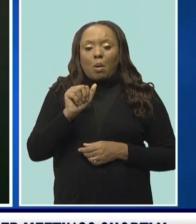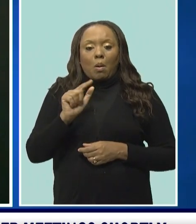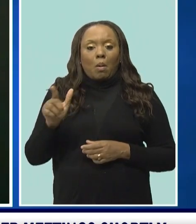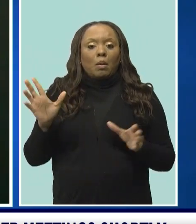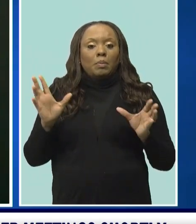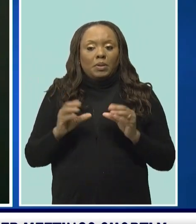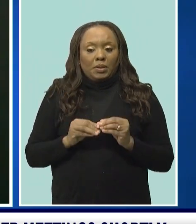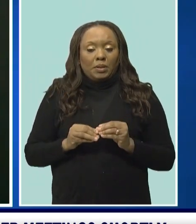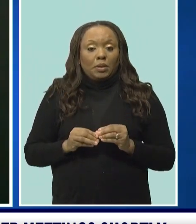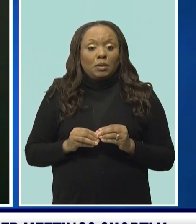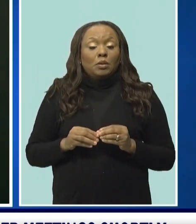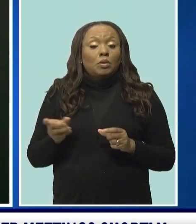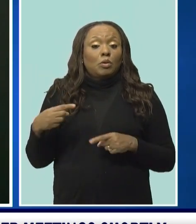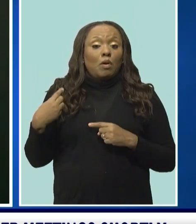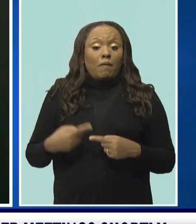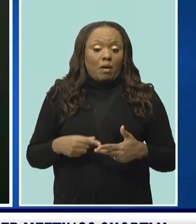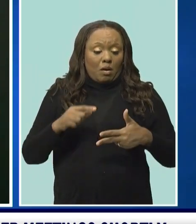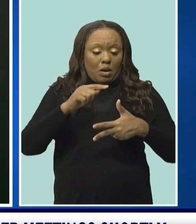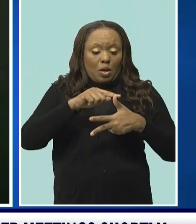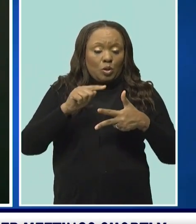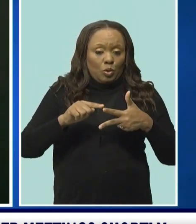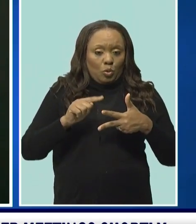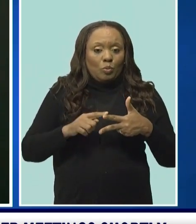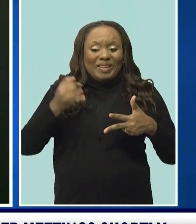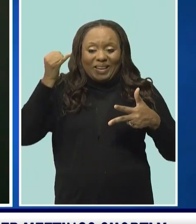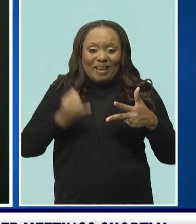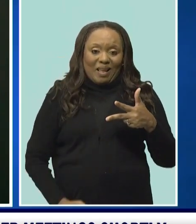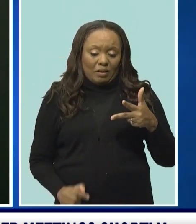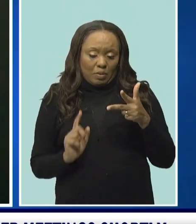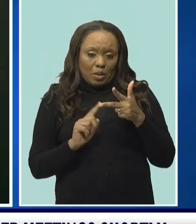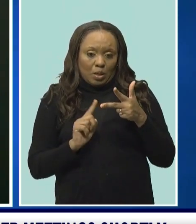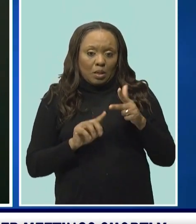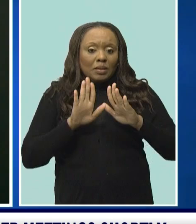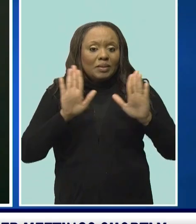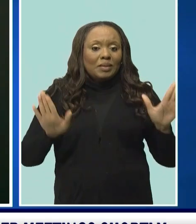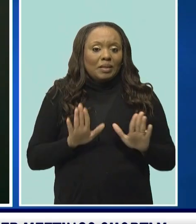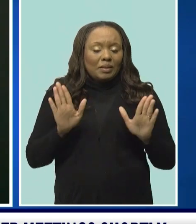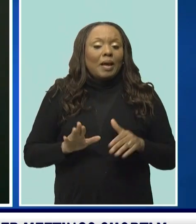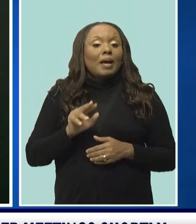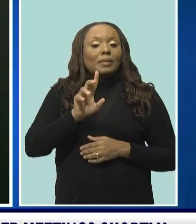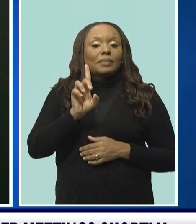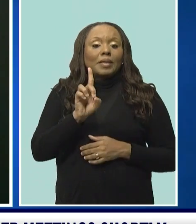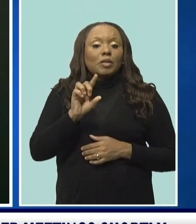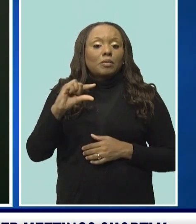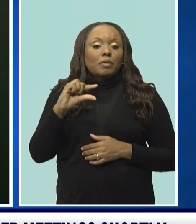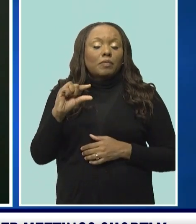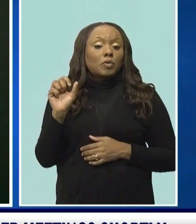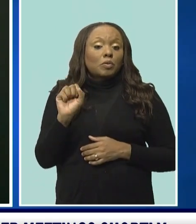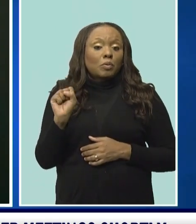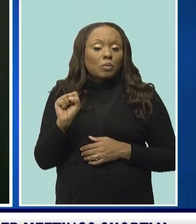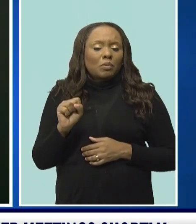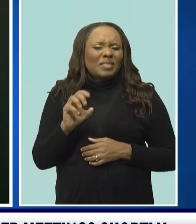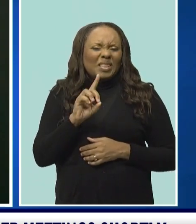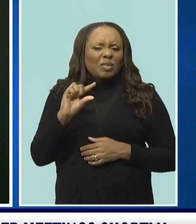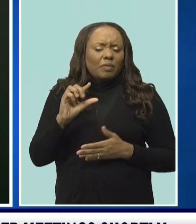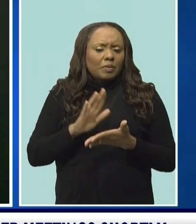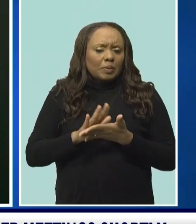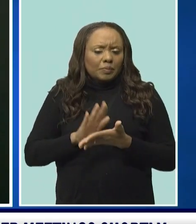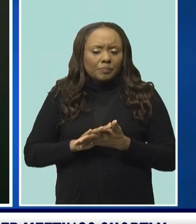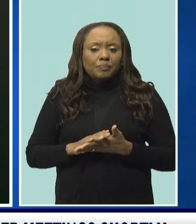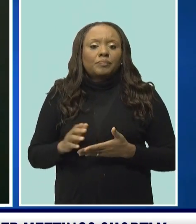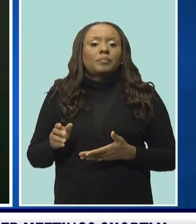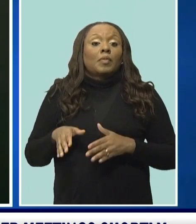that general sort of interaction on Sunday at Dighton Griffith, and then we'll move into themes which will be more